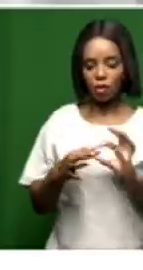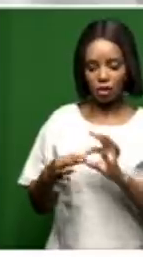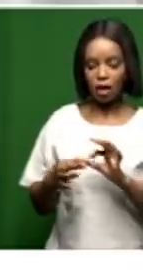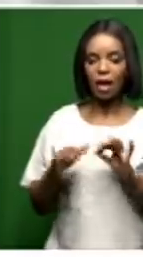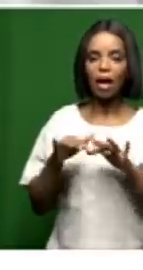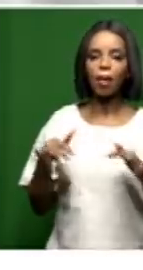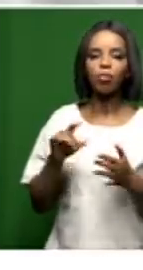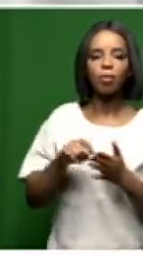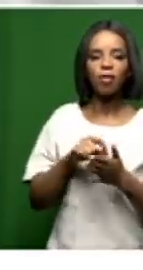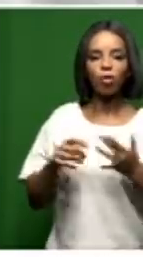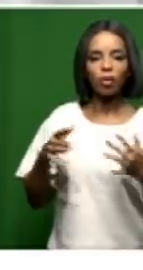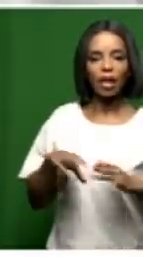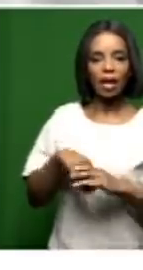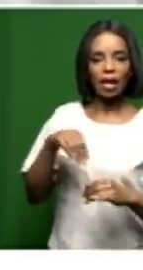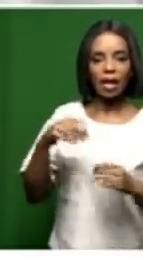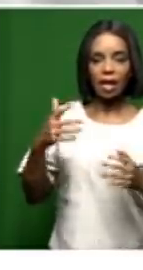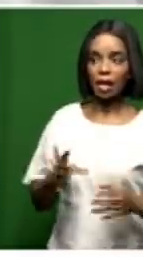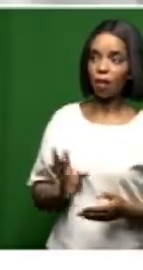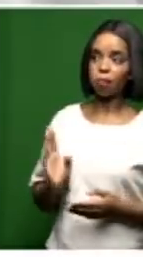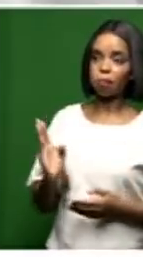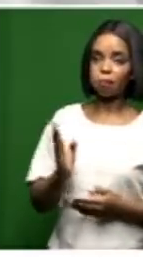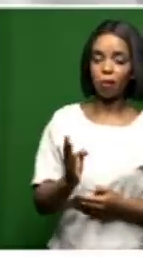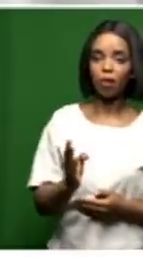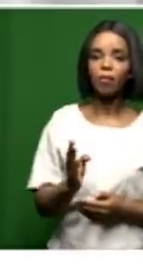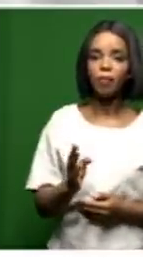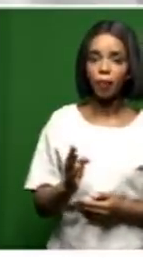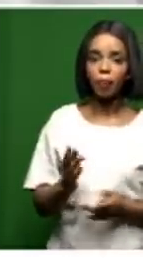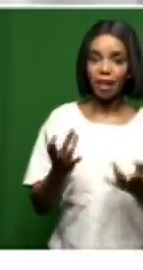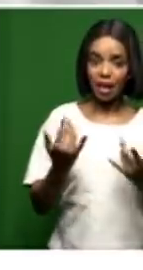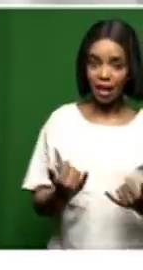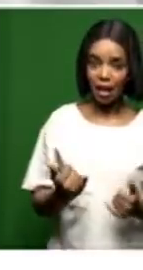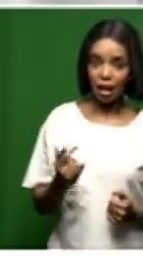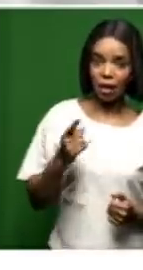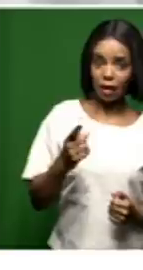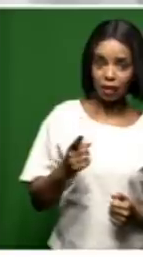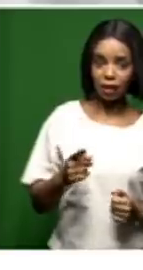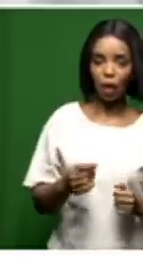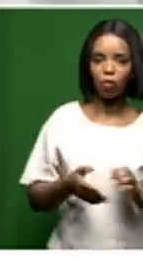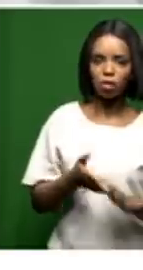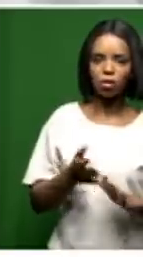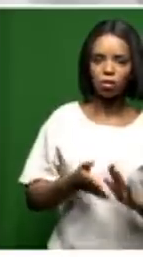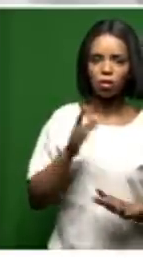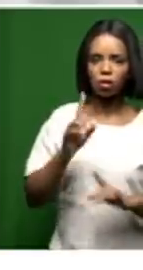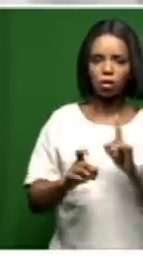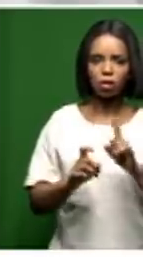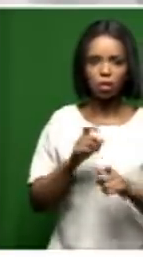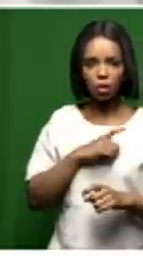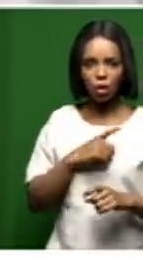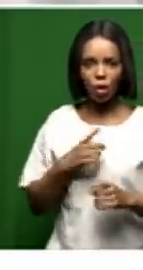Look, here is Mervyn Dirks. He is on trial for what? For being a